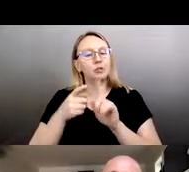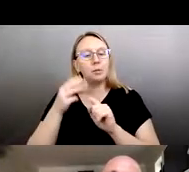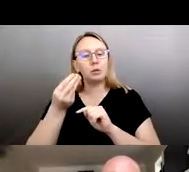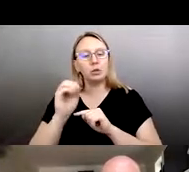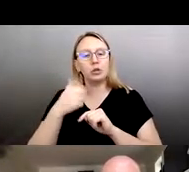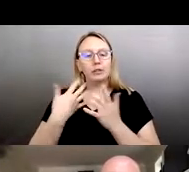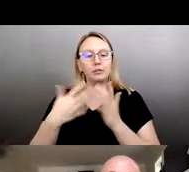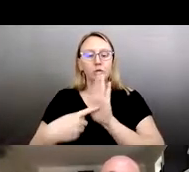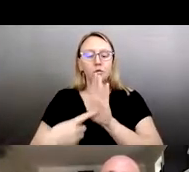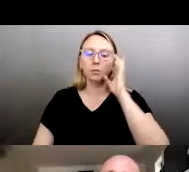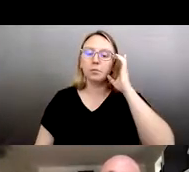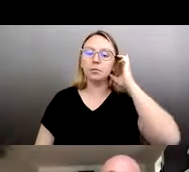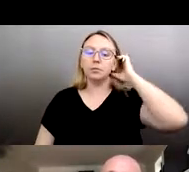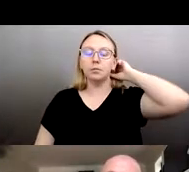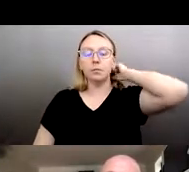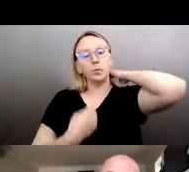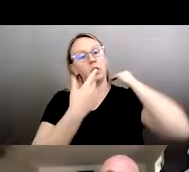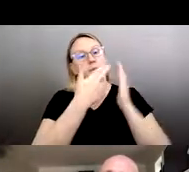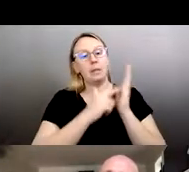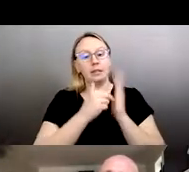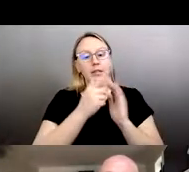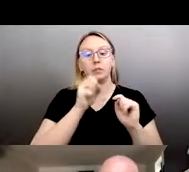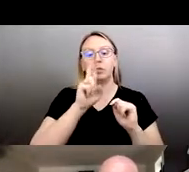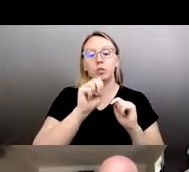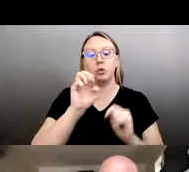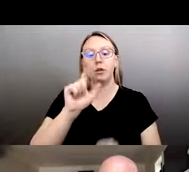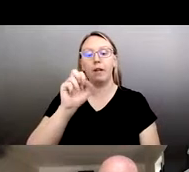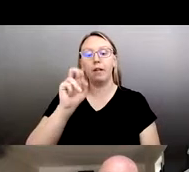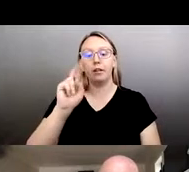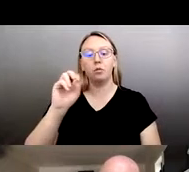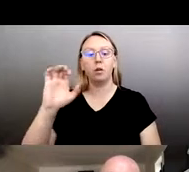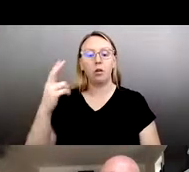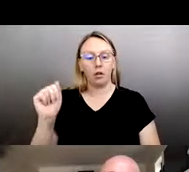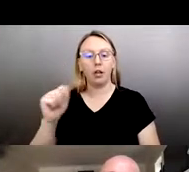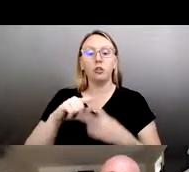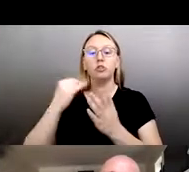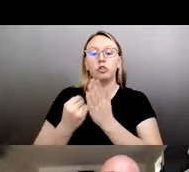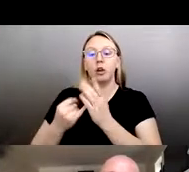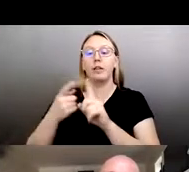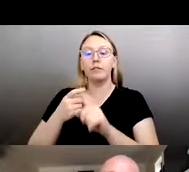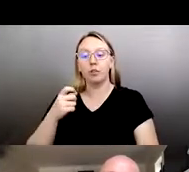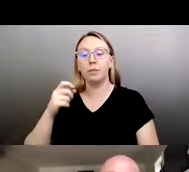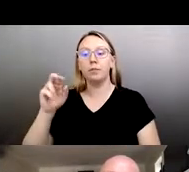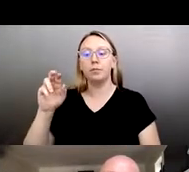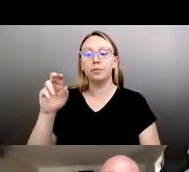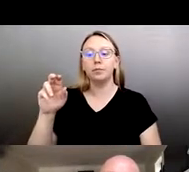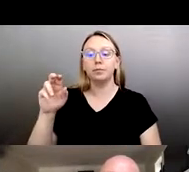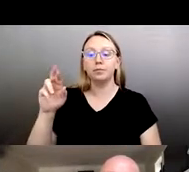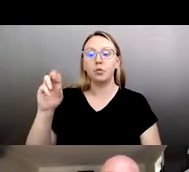There is a painting by Sue Ellen Roca, a drawing by Martin Ramirez on the right.